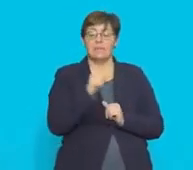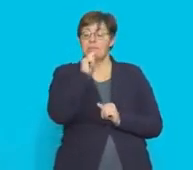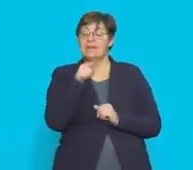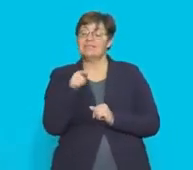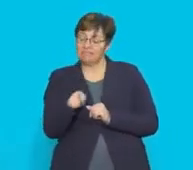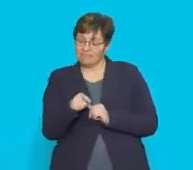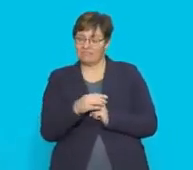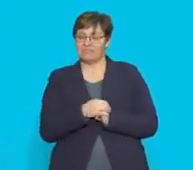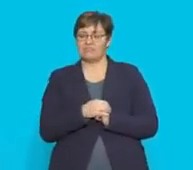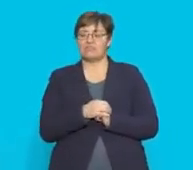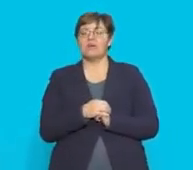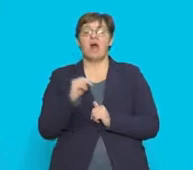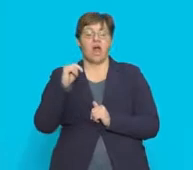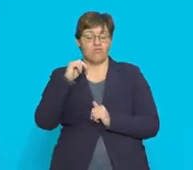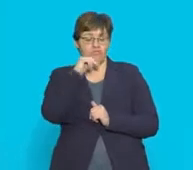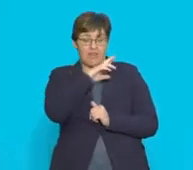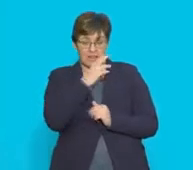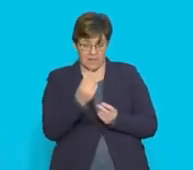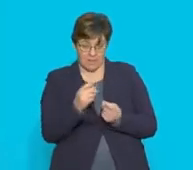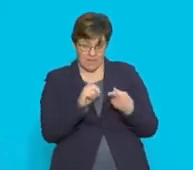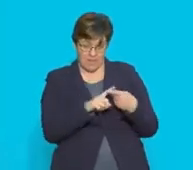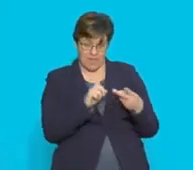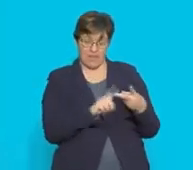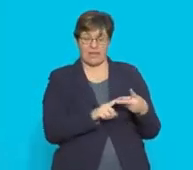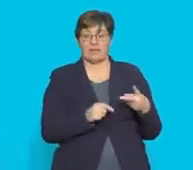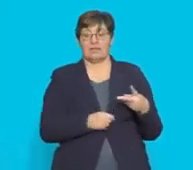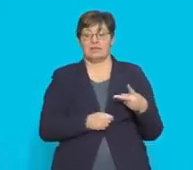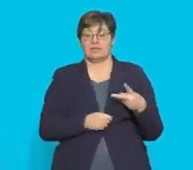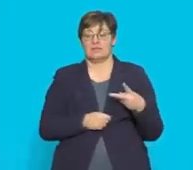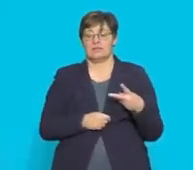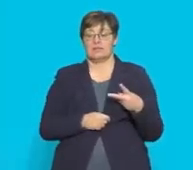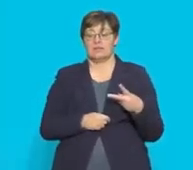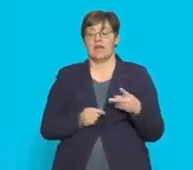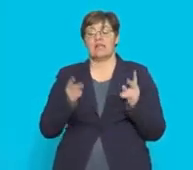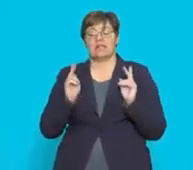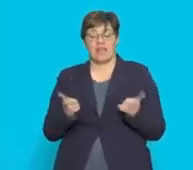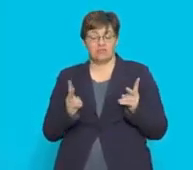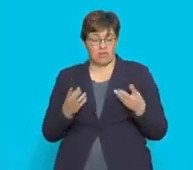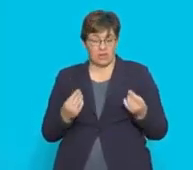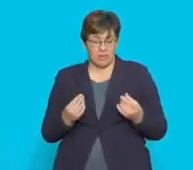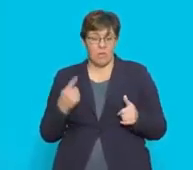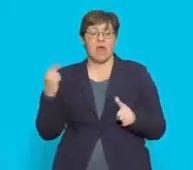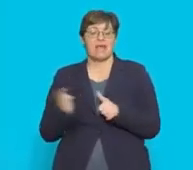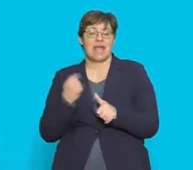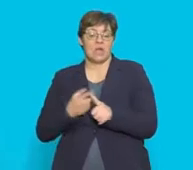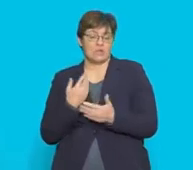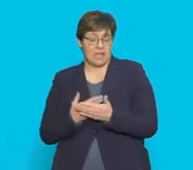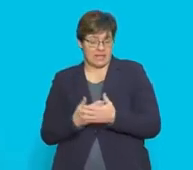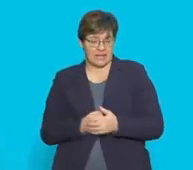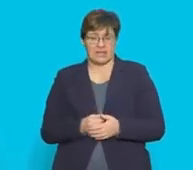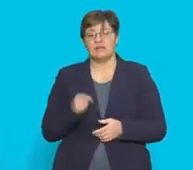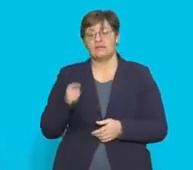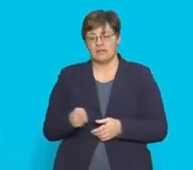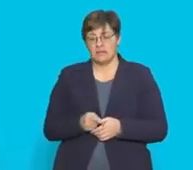So as a result, this is a real number. This is a natural number because we can count with